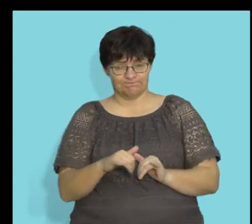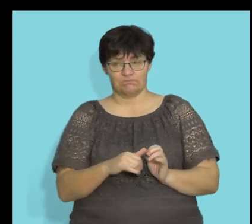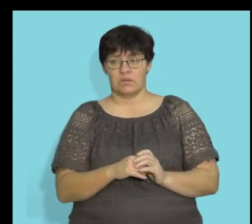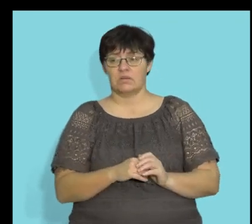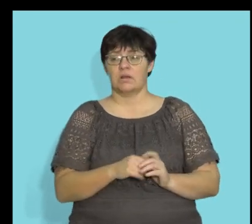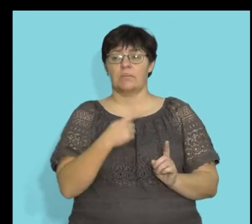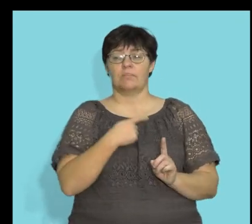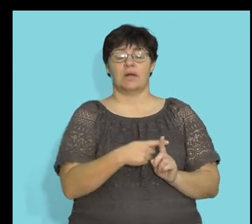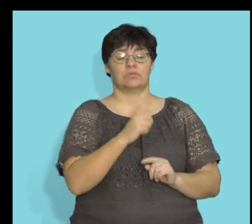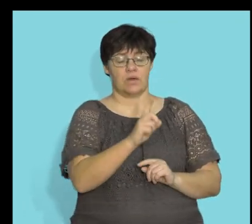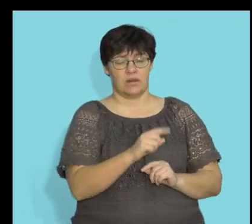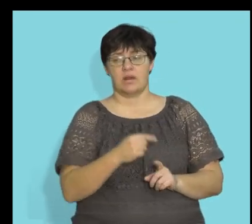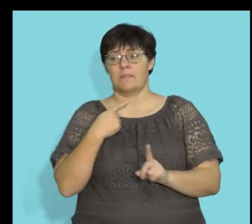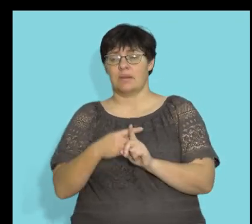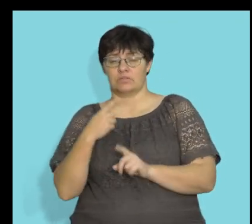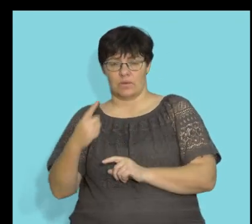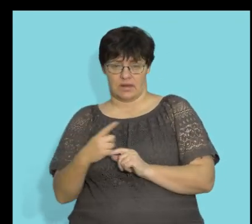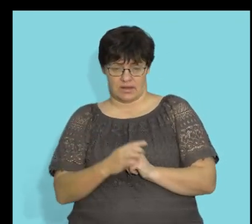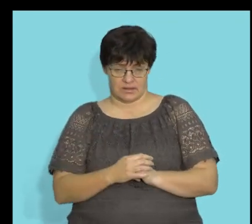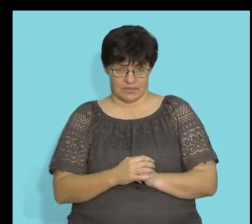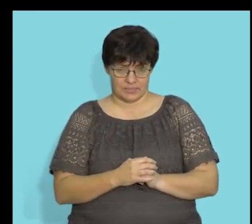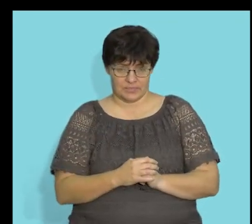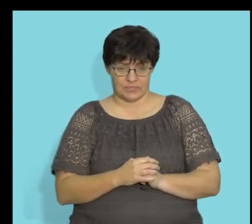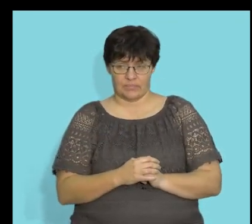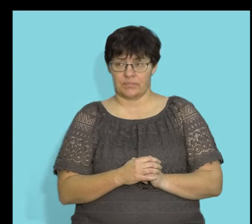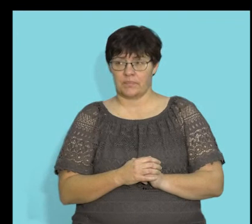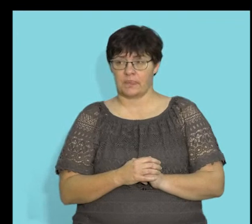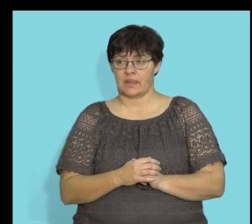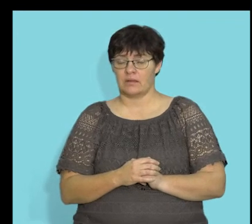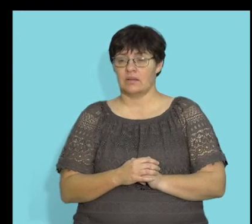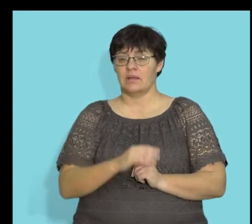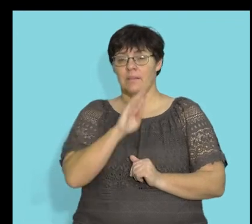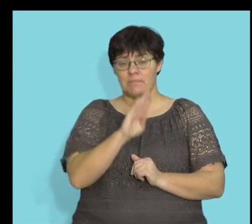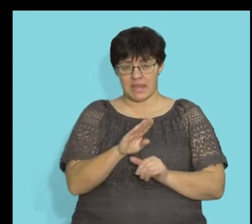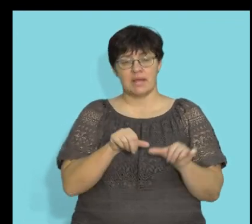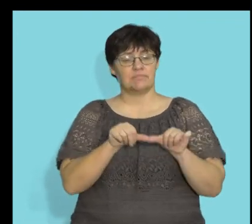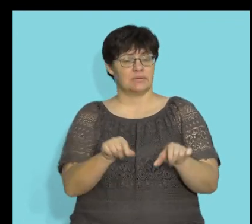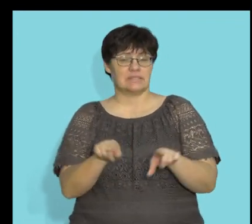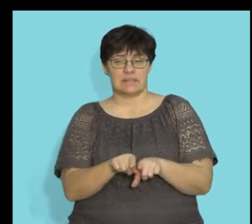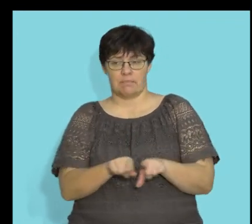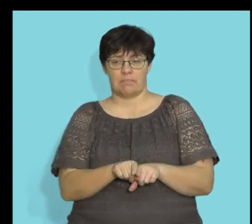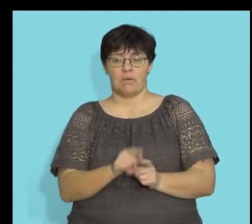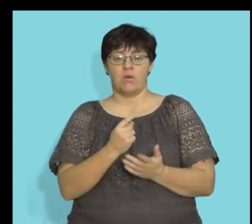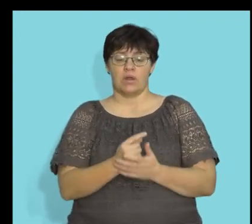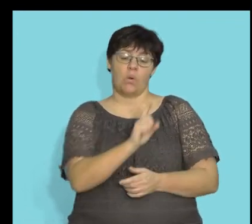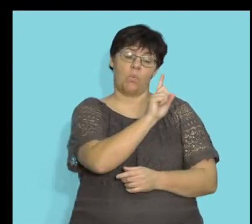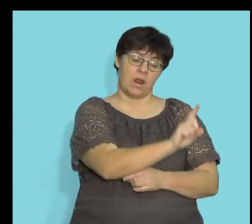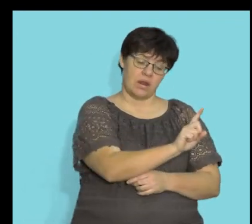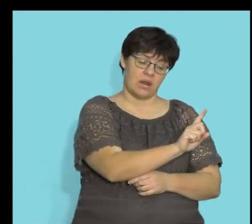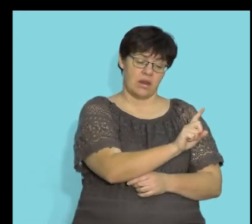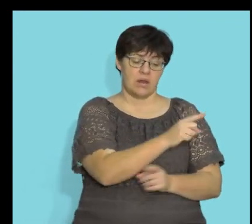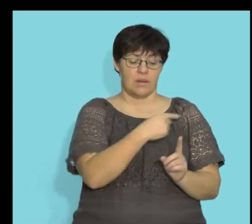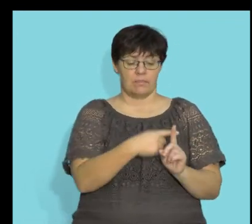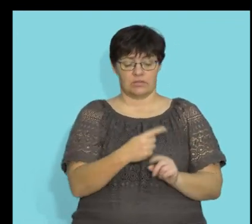common difference of positive 1 between these terms, because the b remains the same, except we've now moved